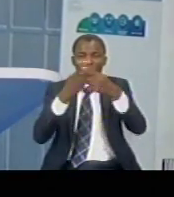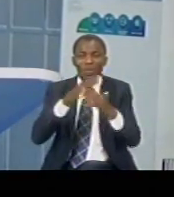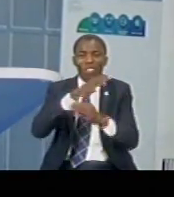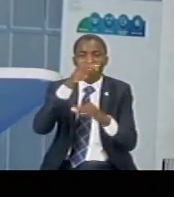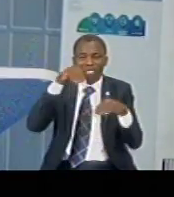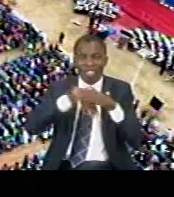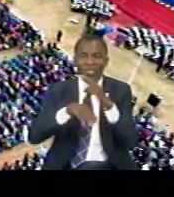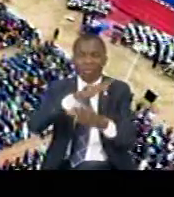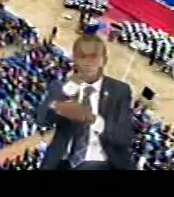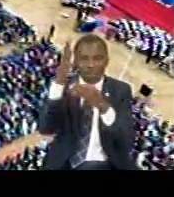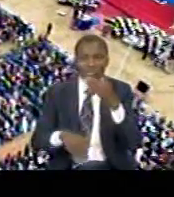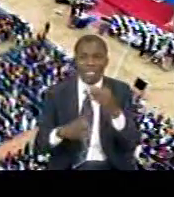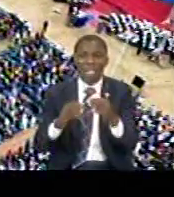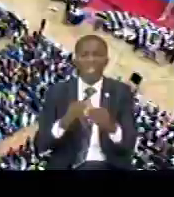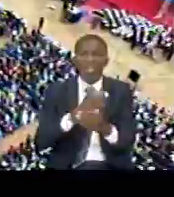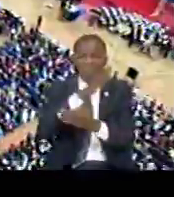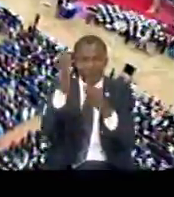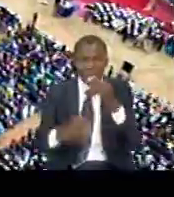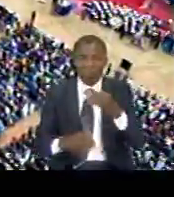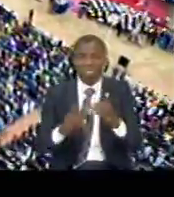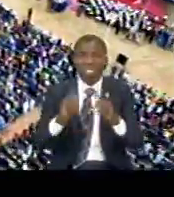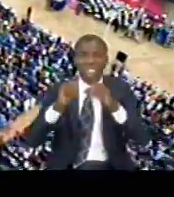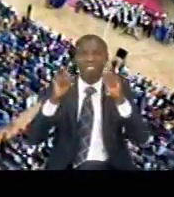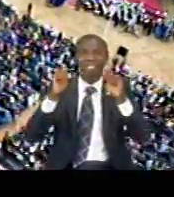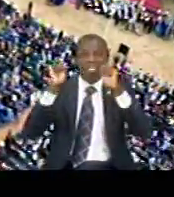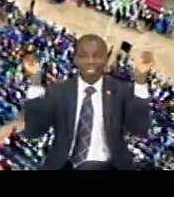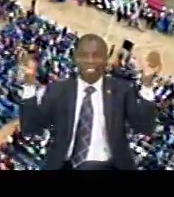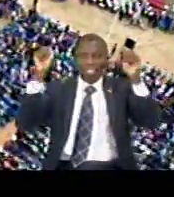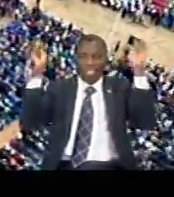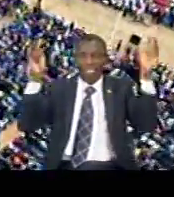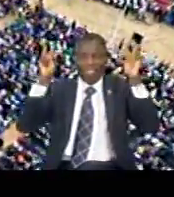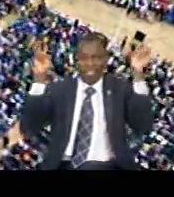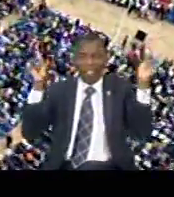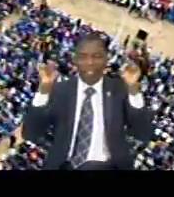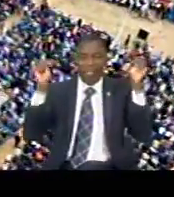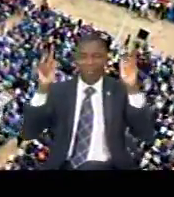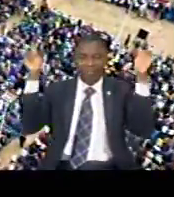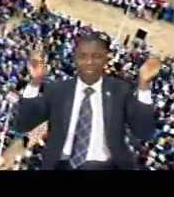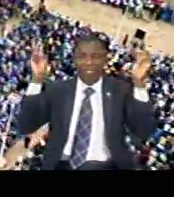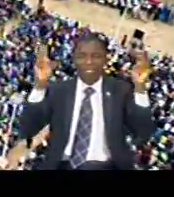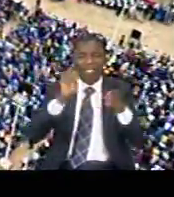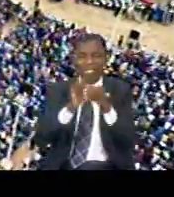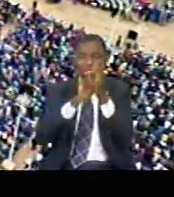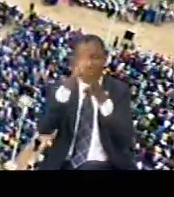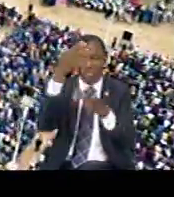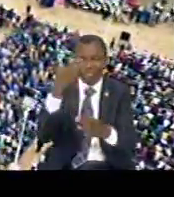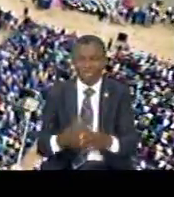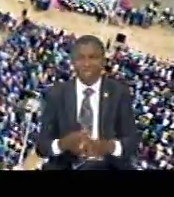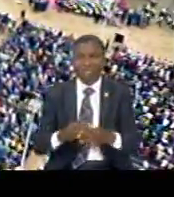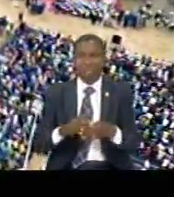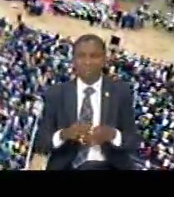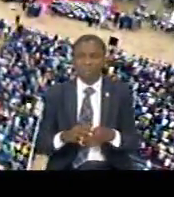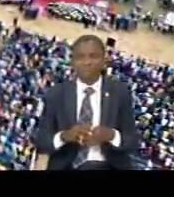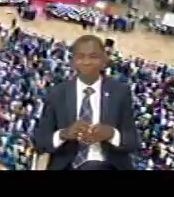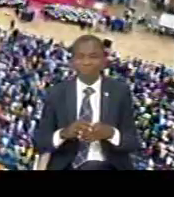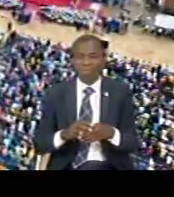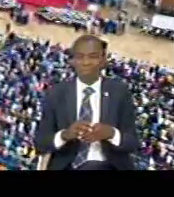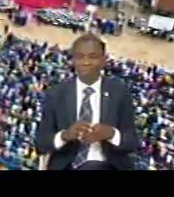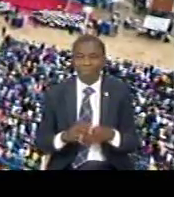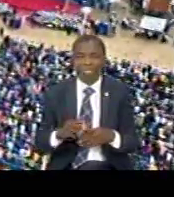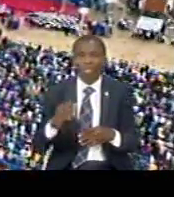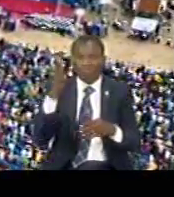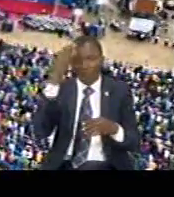triumph in Jesus' name. Why don't you just tell God, just briefly, that, Lord, I'm already here for you. I'm